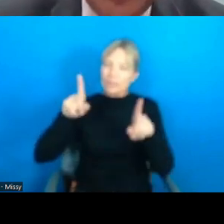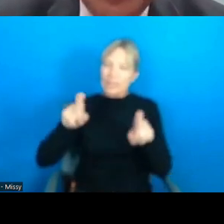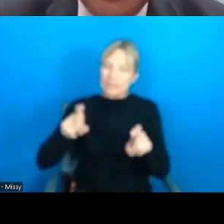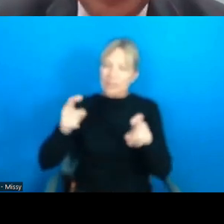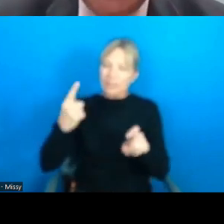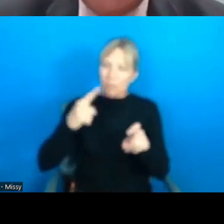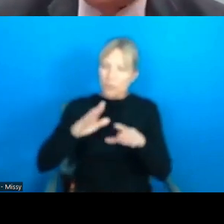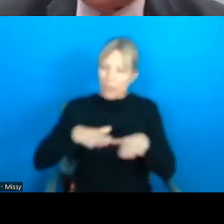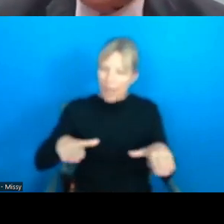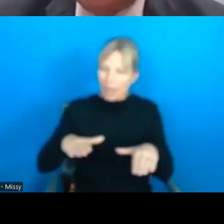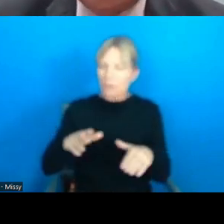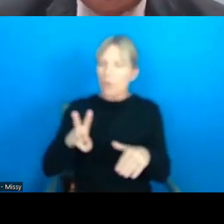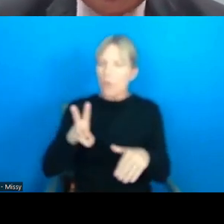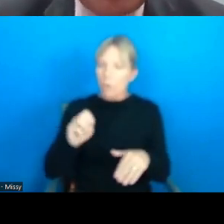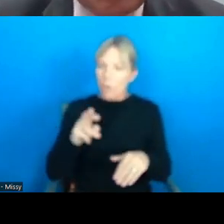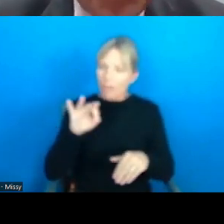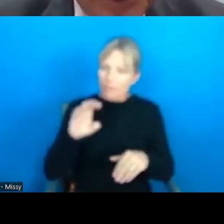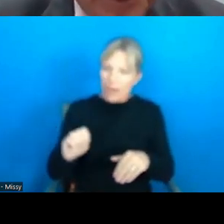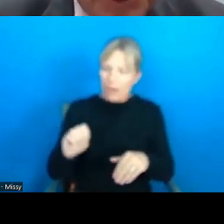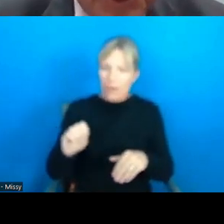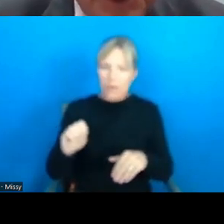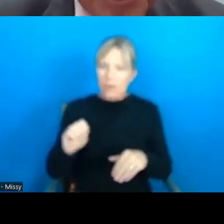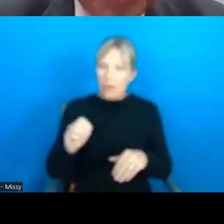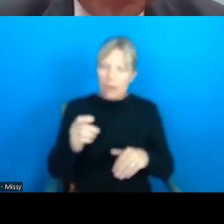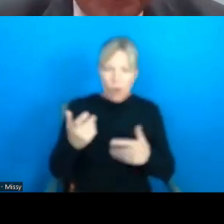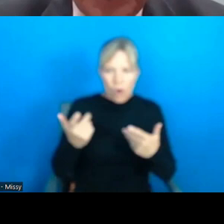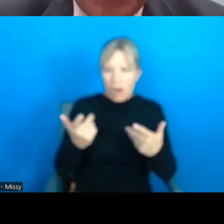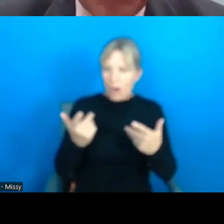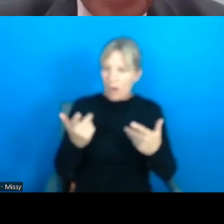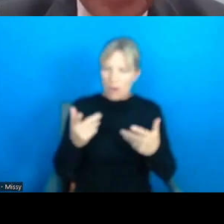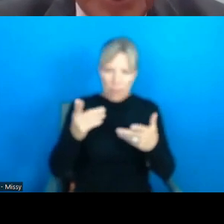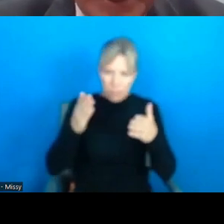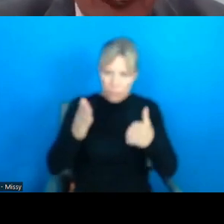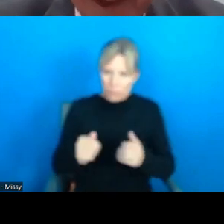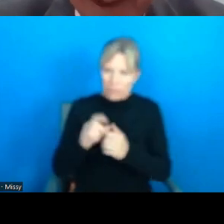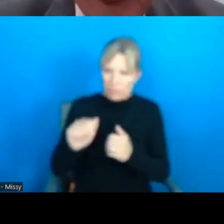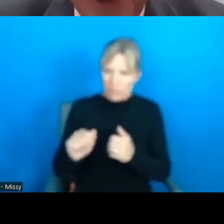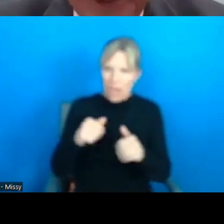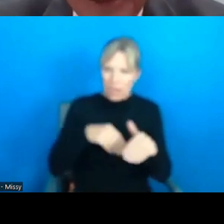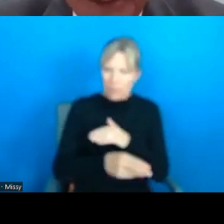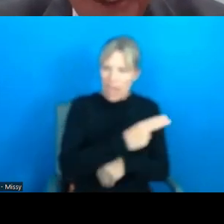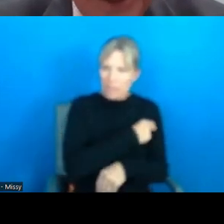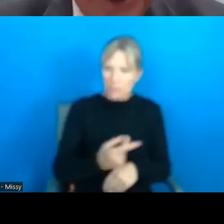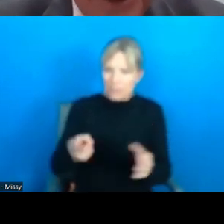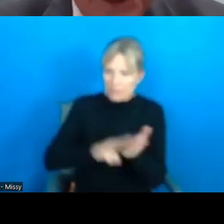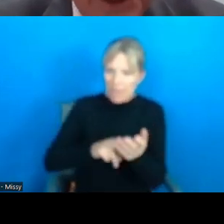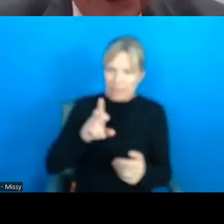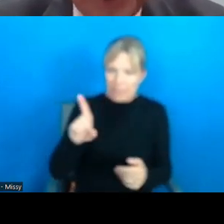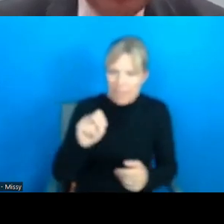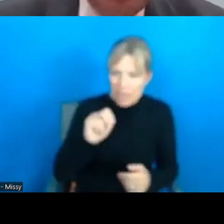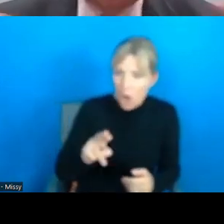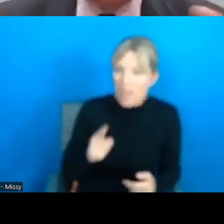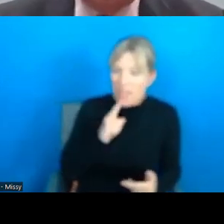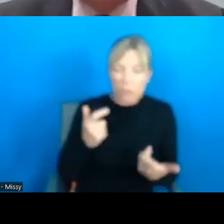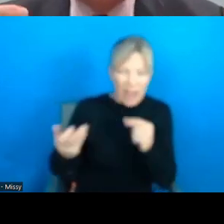of the idea that a disabled person comes into a hospital and they want you to sign a DNR and they'll do anything they can to get you to do